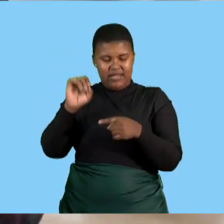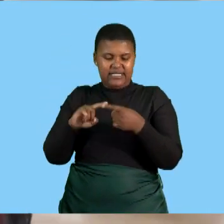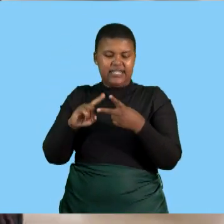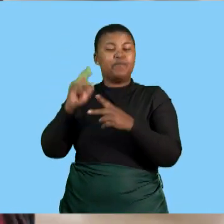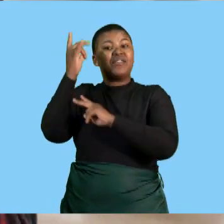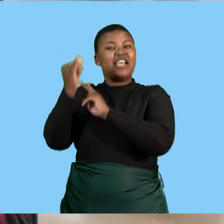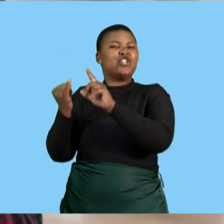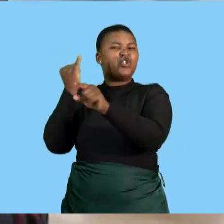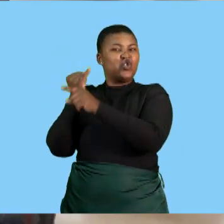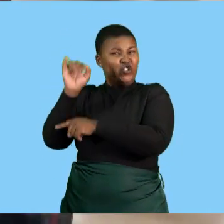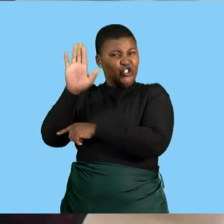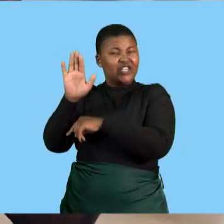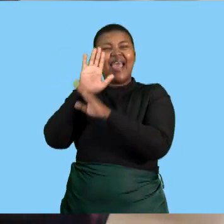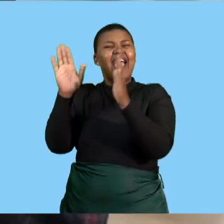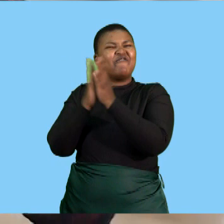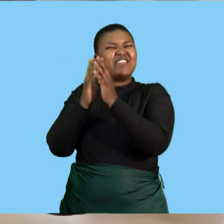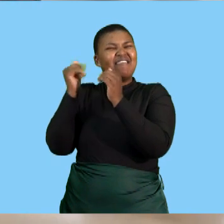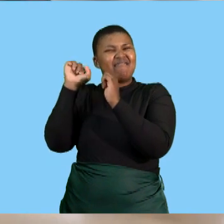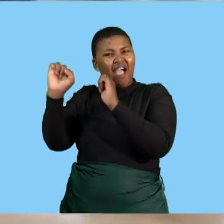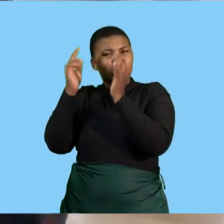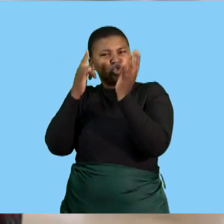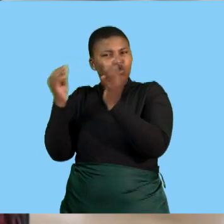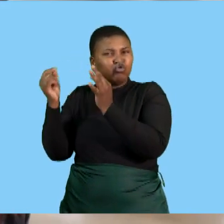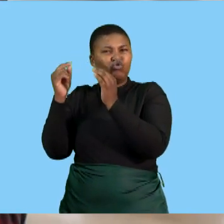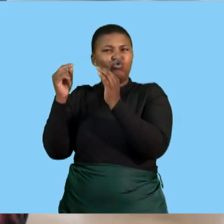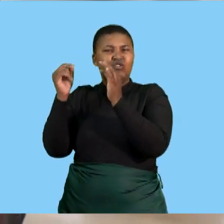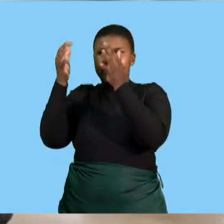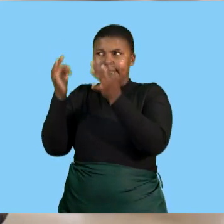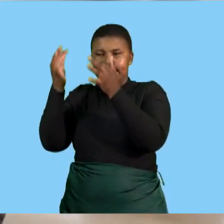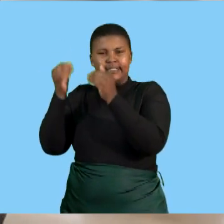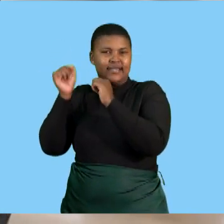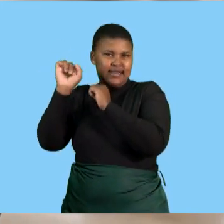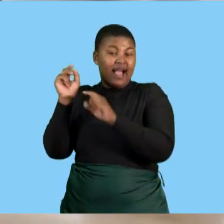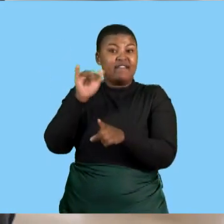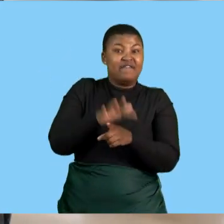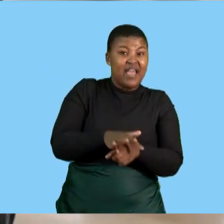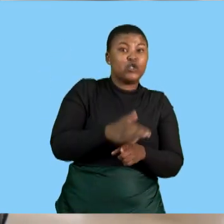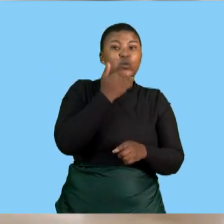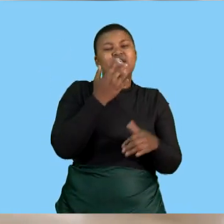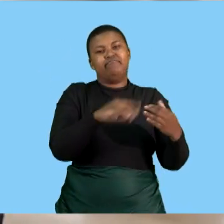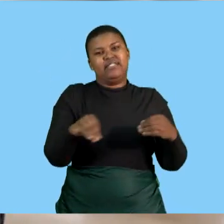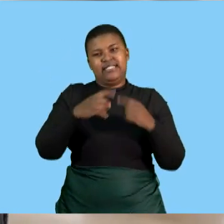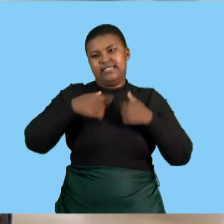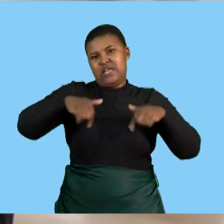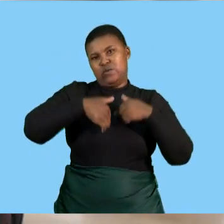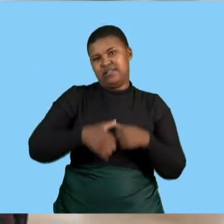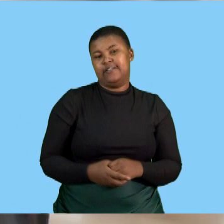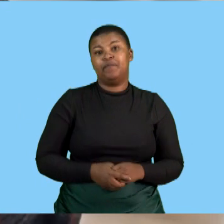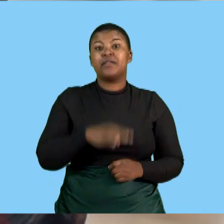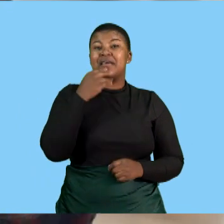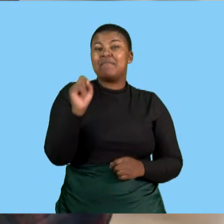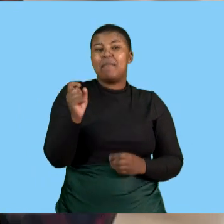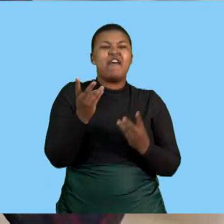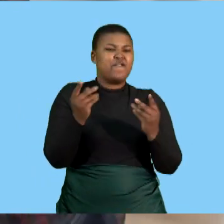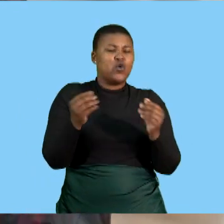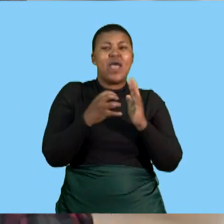its institutions, and all the actions and decisions that they make that can have an influence on our business. So these are